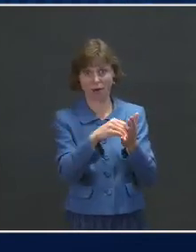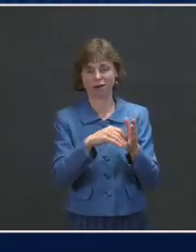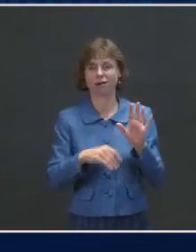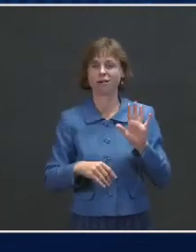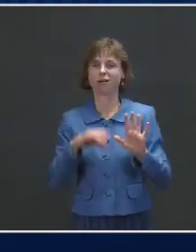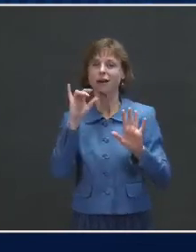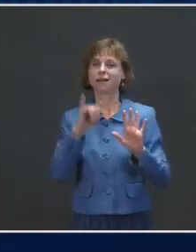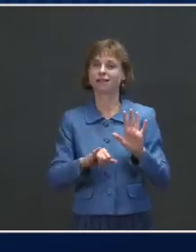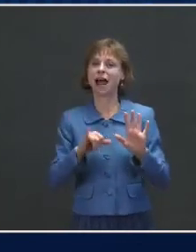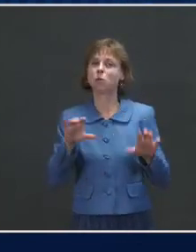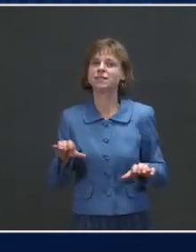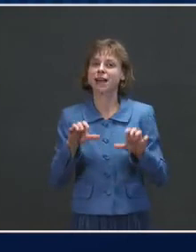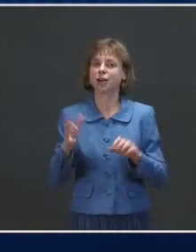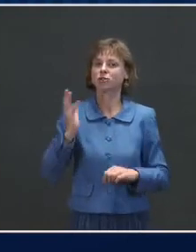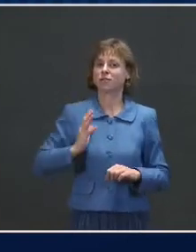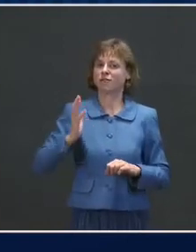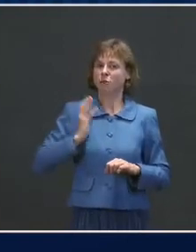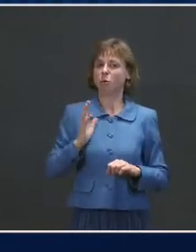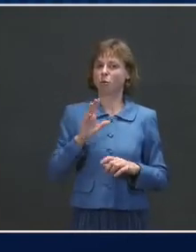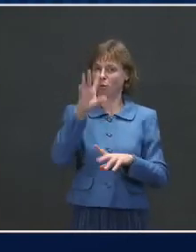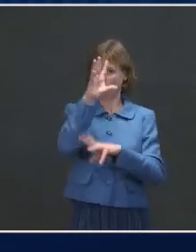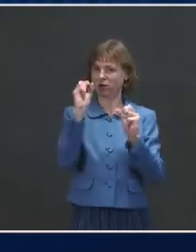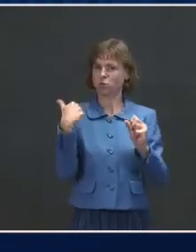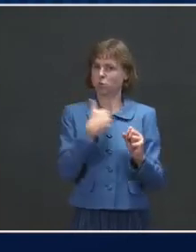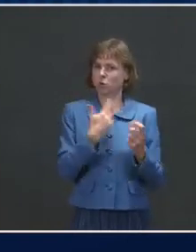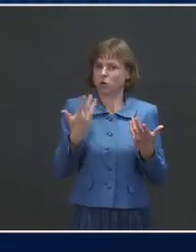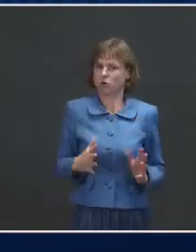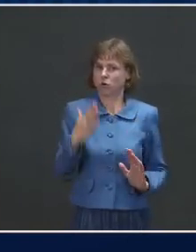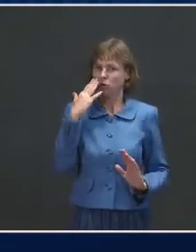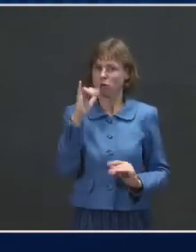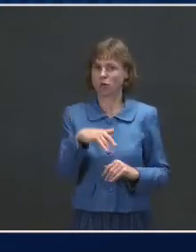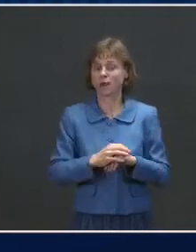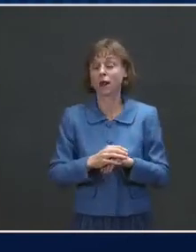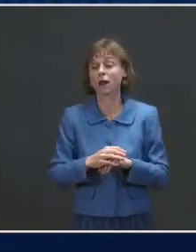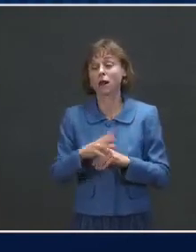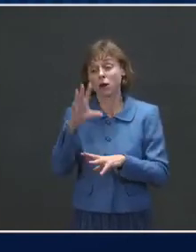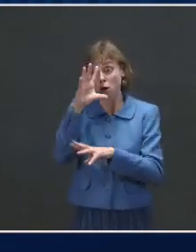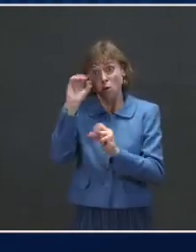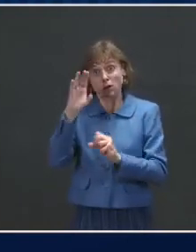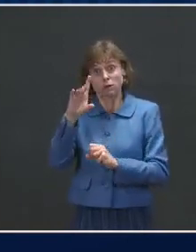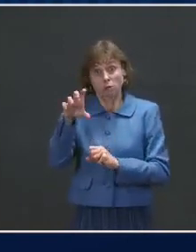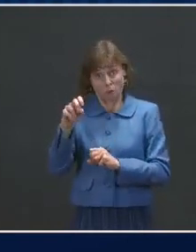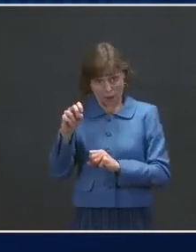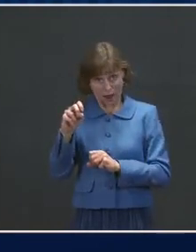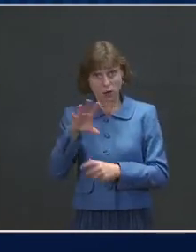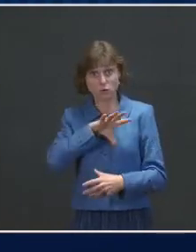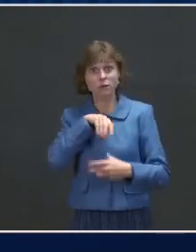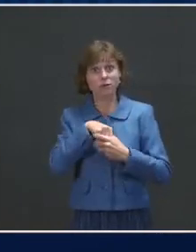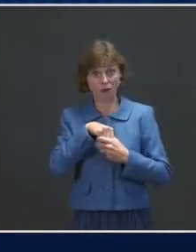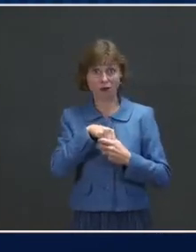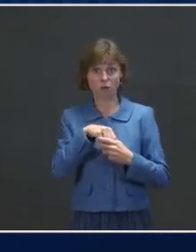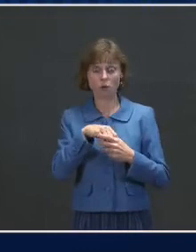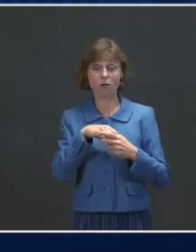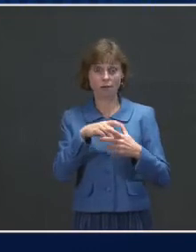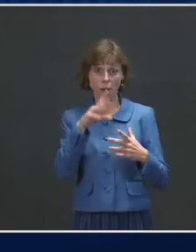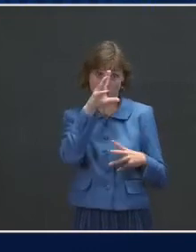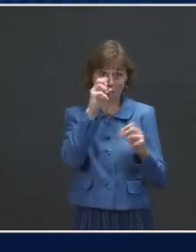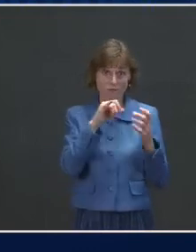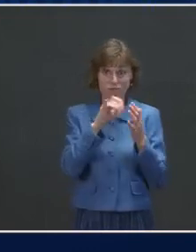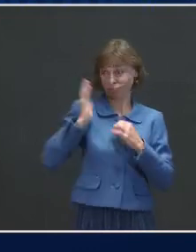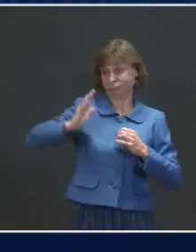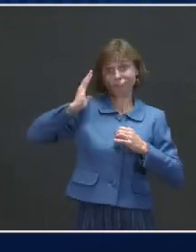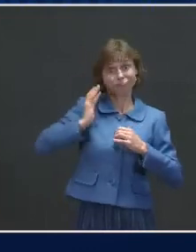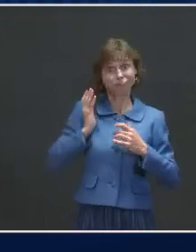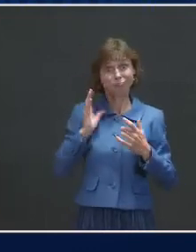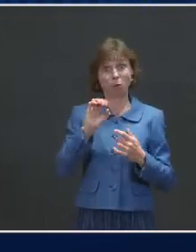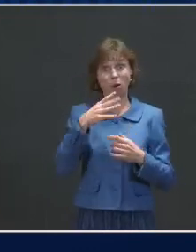the former administration, as you know, and President Biden, of course, was a part of an administration that were advocating for the plan to be put together